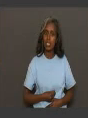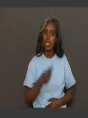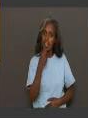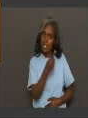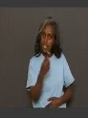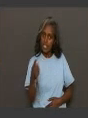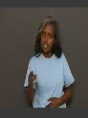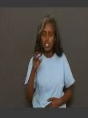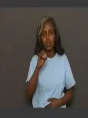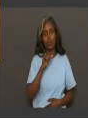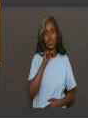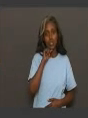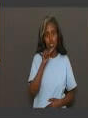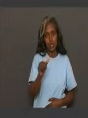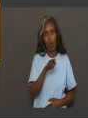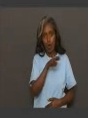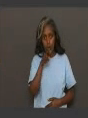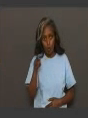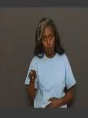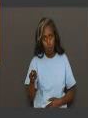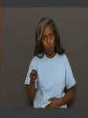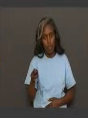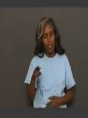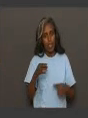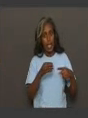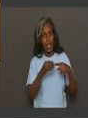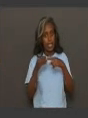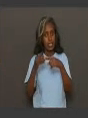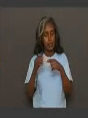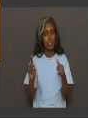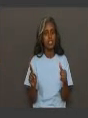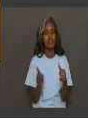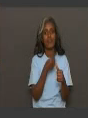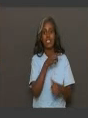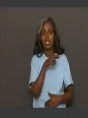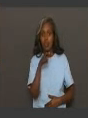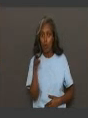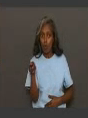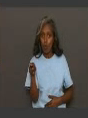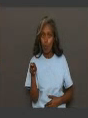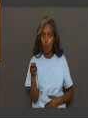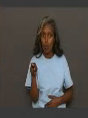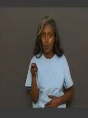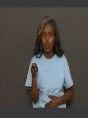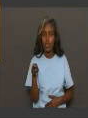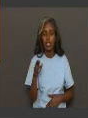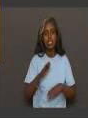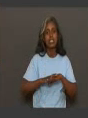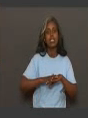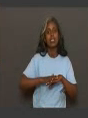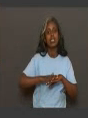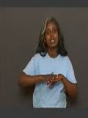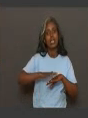each non-zero row, except the first row, is